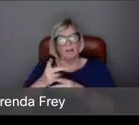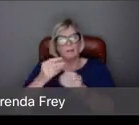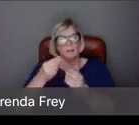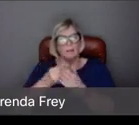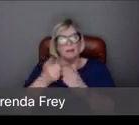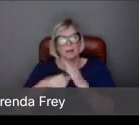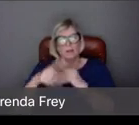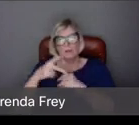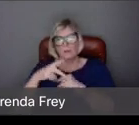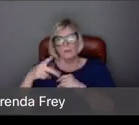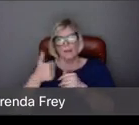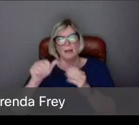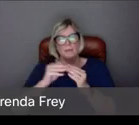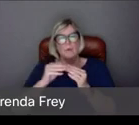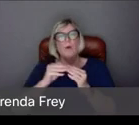Oh,